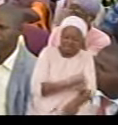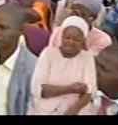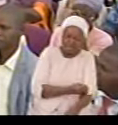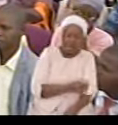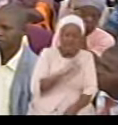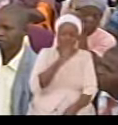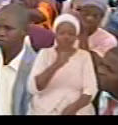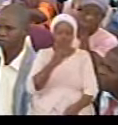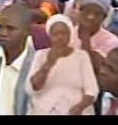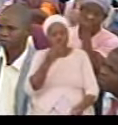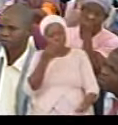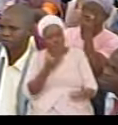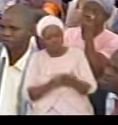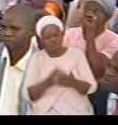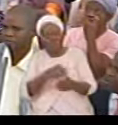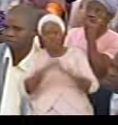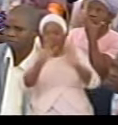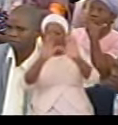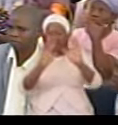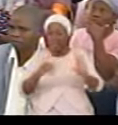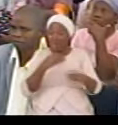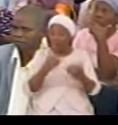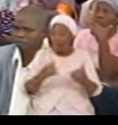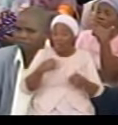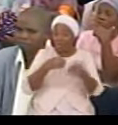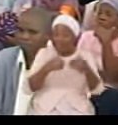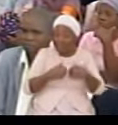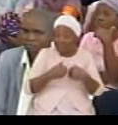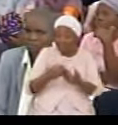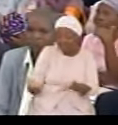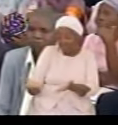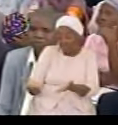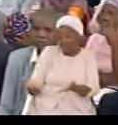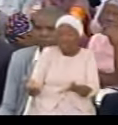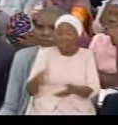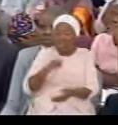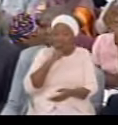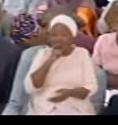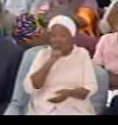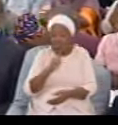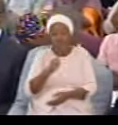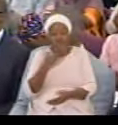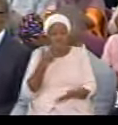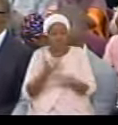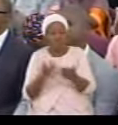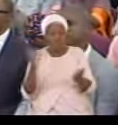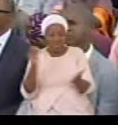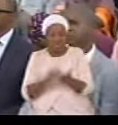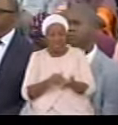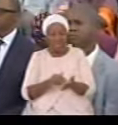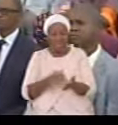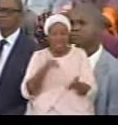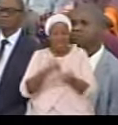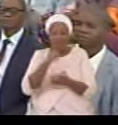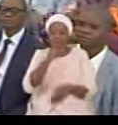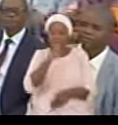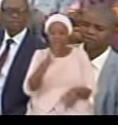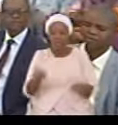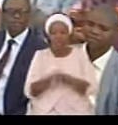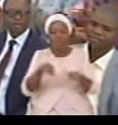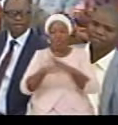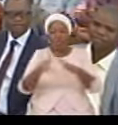wonderful, and now we're having the remnant of what remains. It will not be so in your